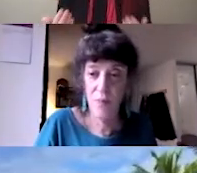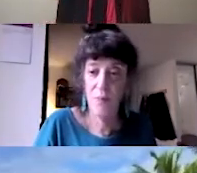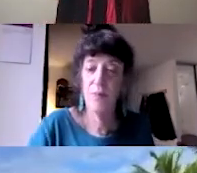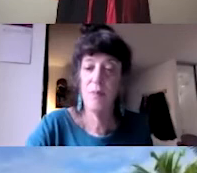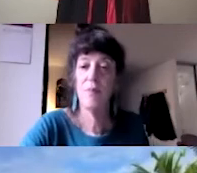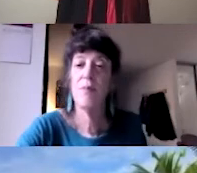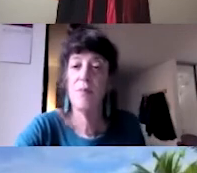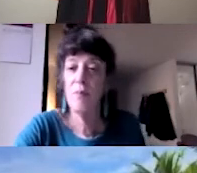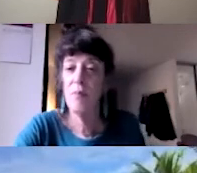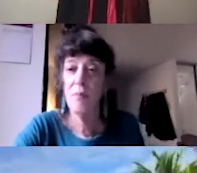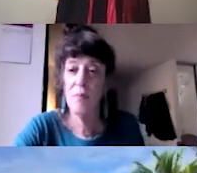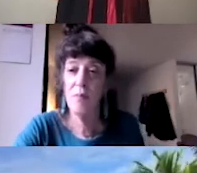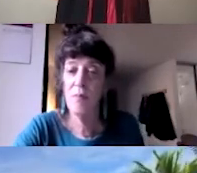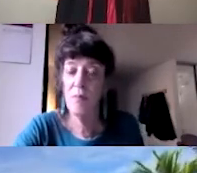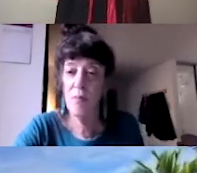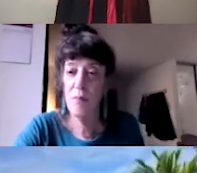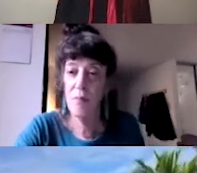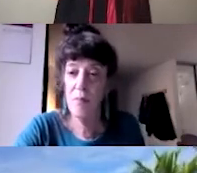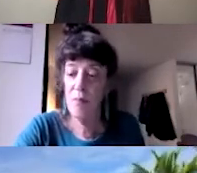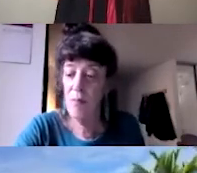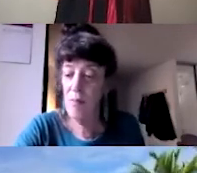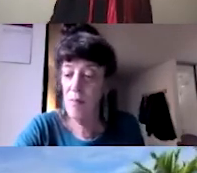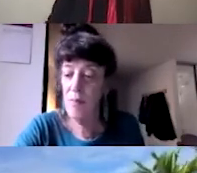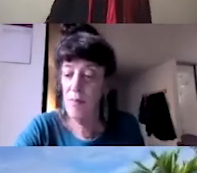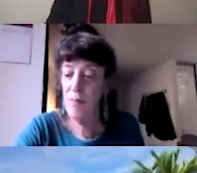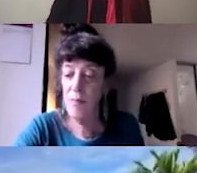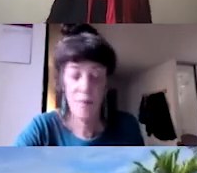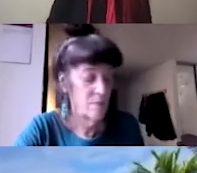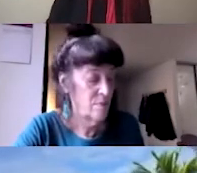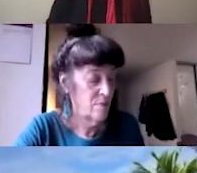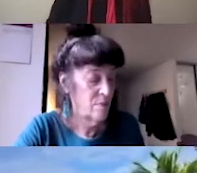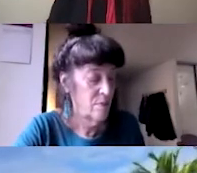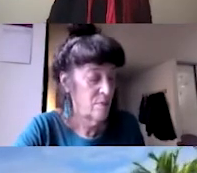striving to ridiculous a clock with academia.